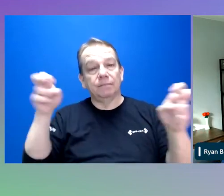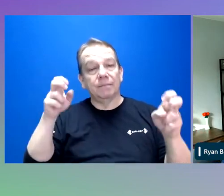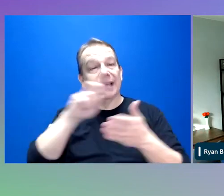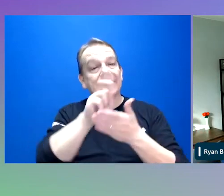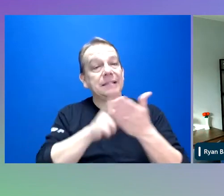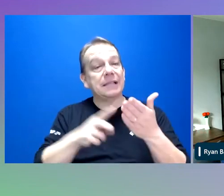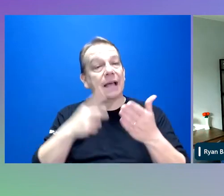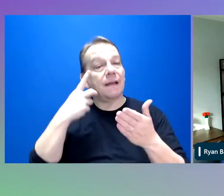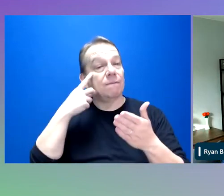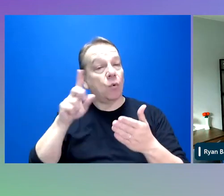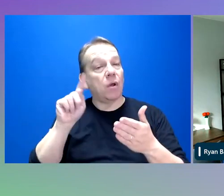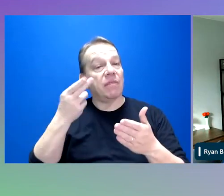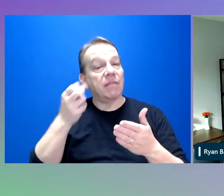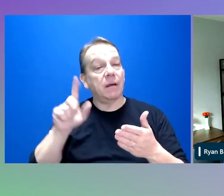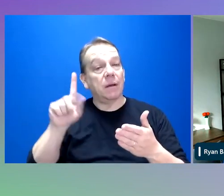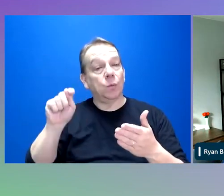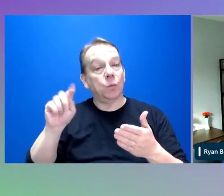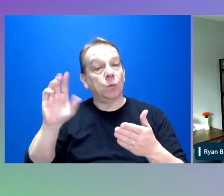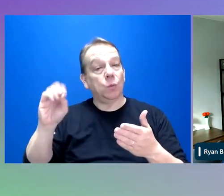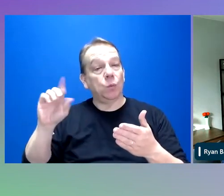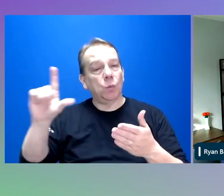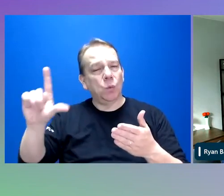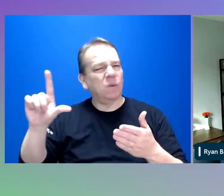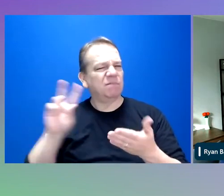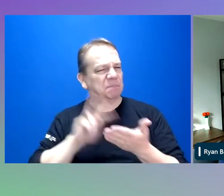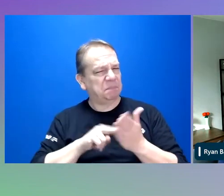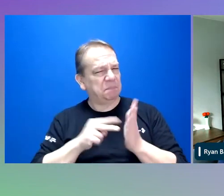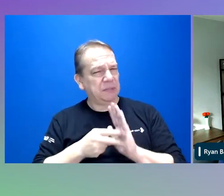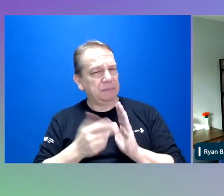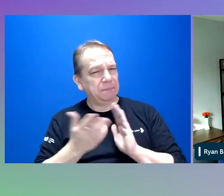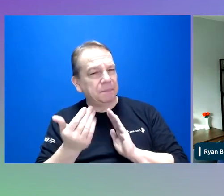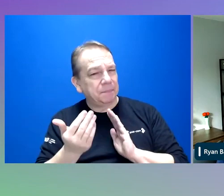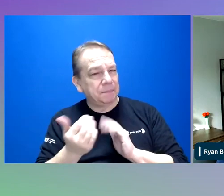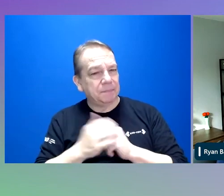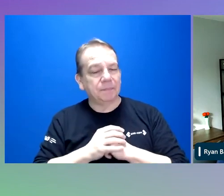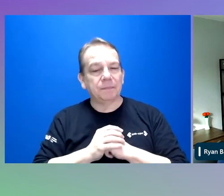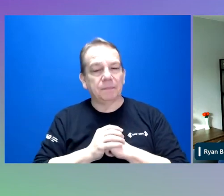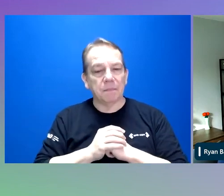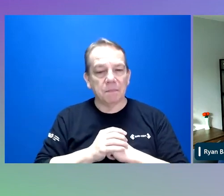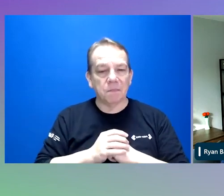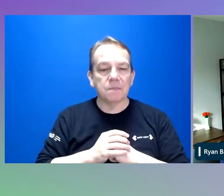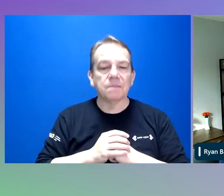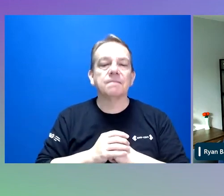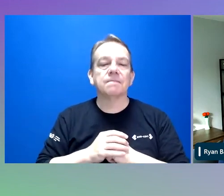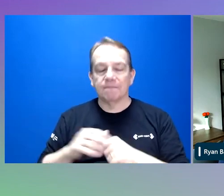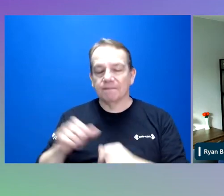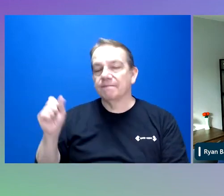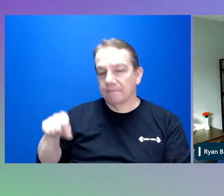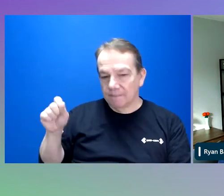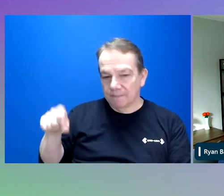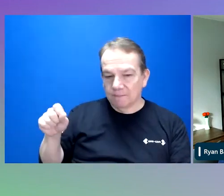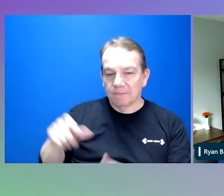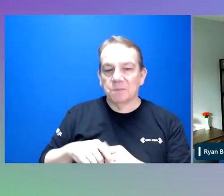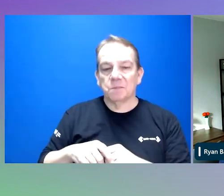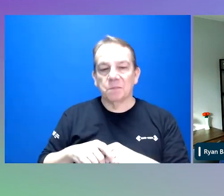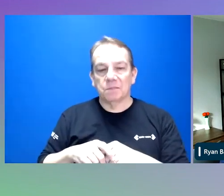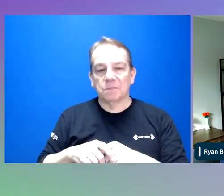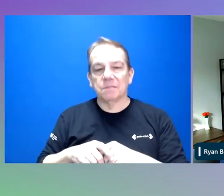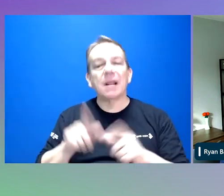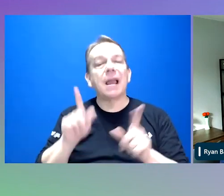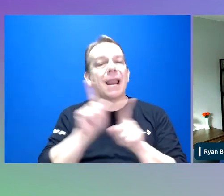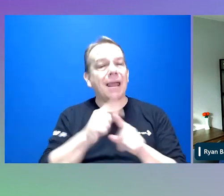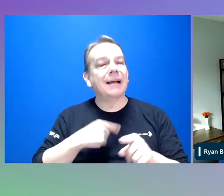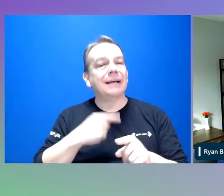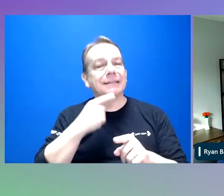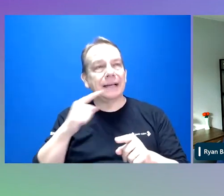the tool. Could you clarify what you mean by that? Yeah. Like I said